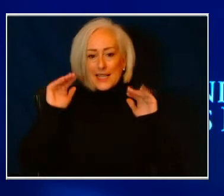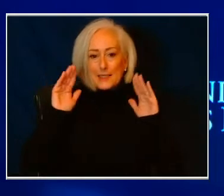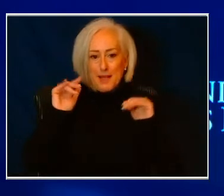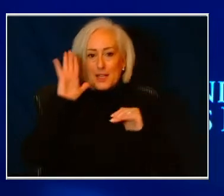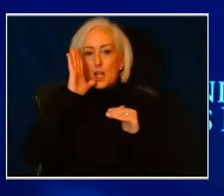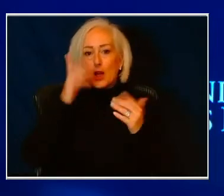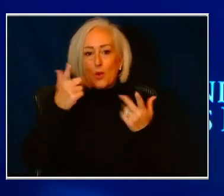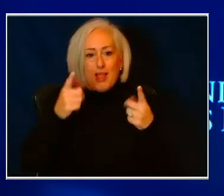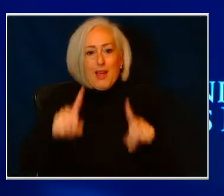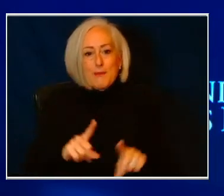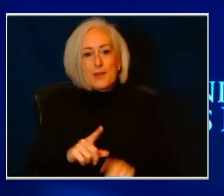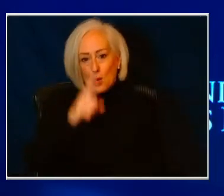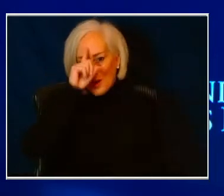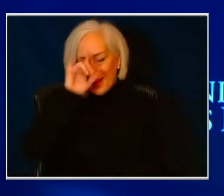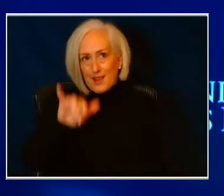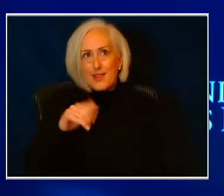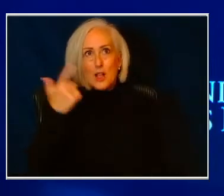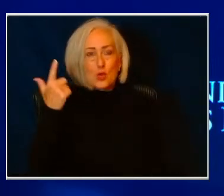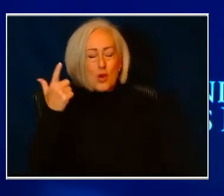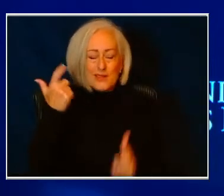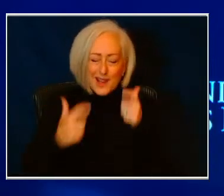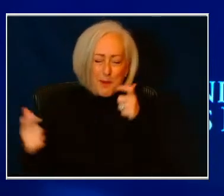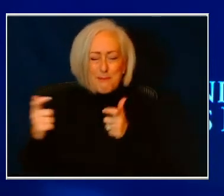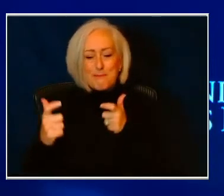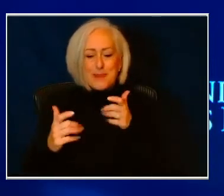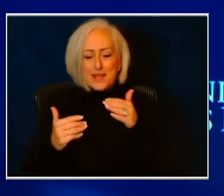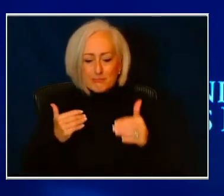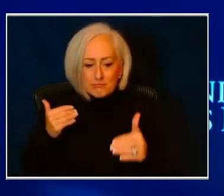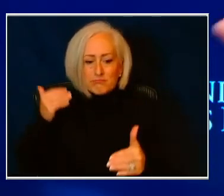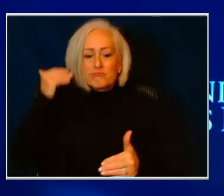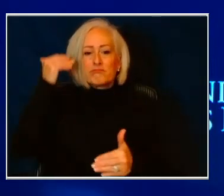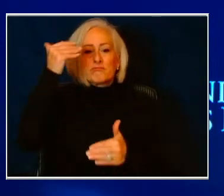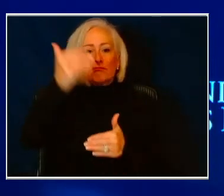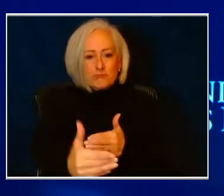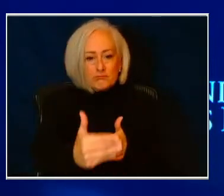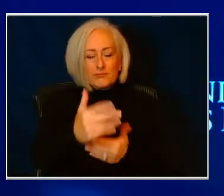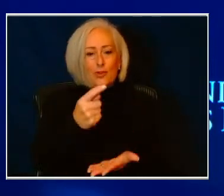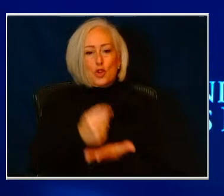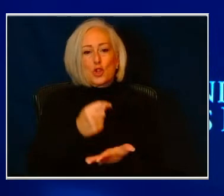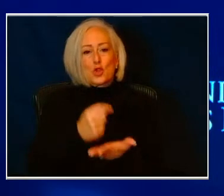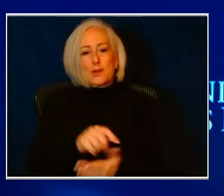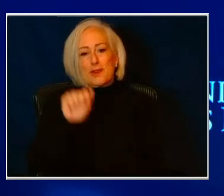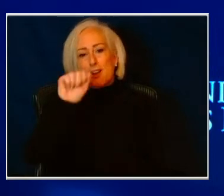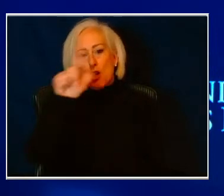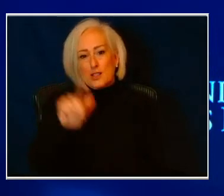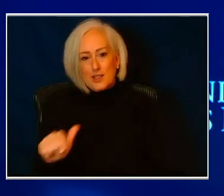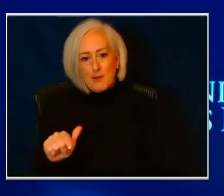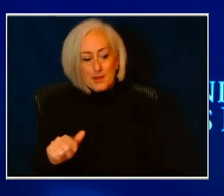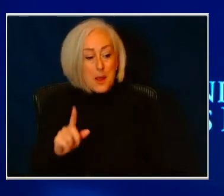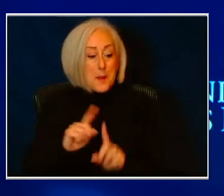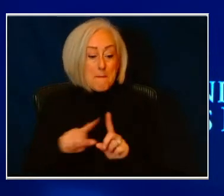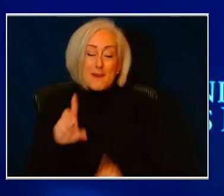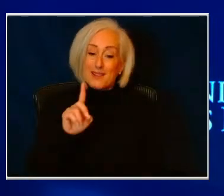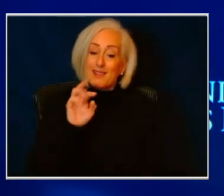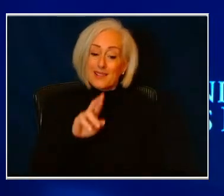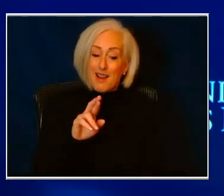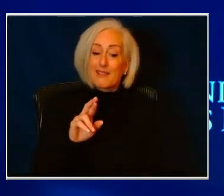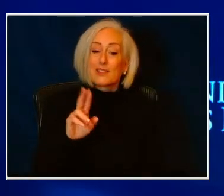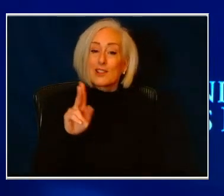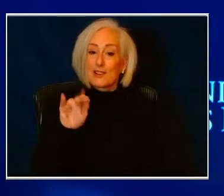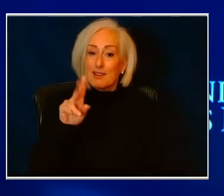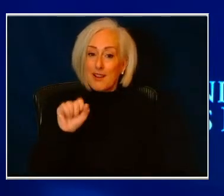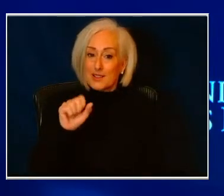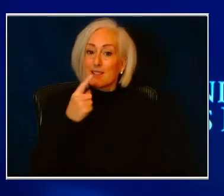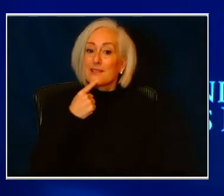be one big step forward in the treatment of Alzheimer's disease. But as Dr. C said, it's going to take more than this. It's going to take